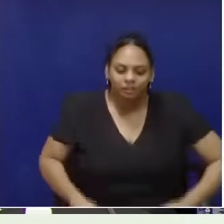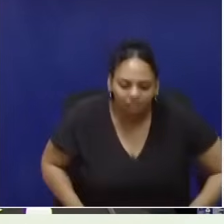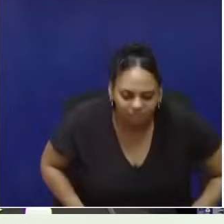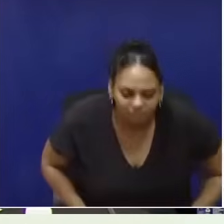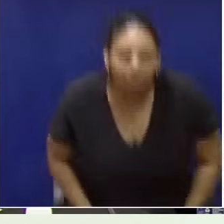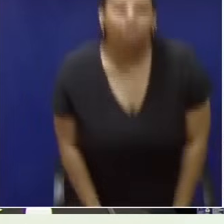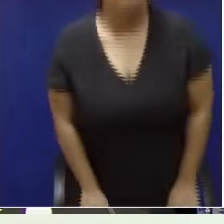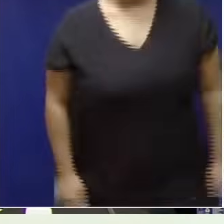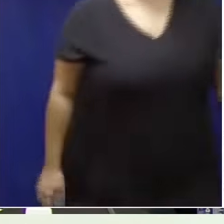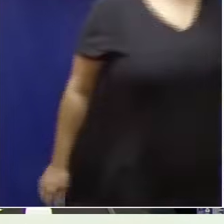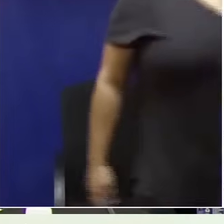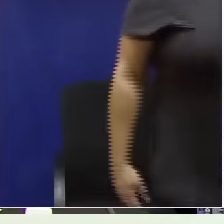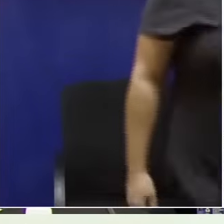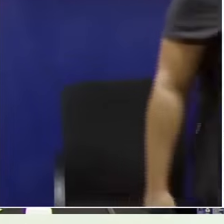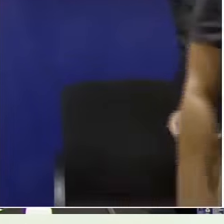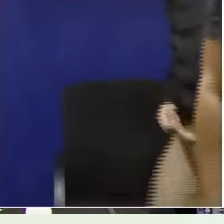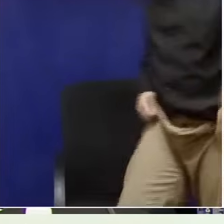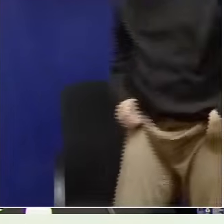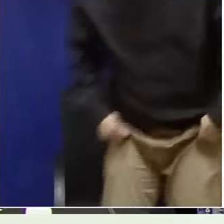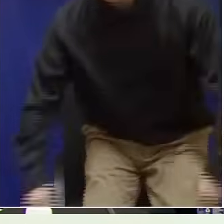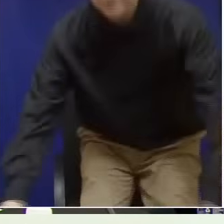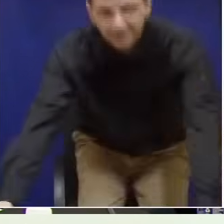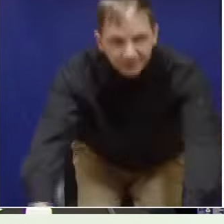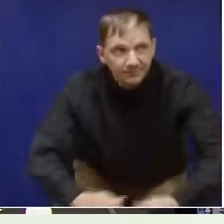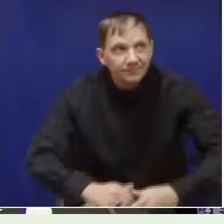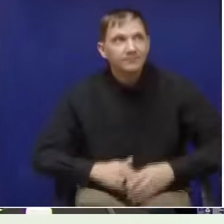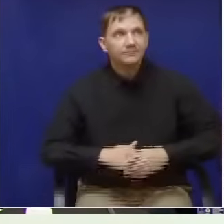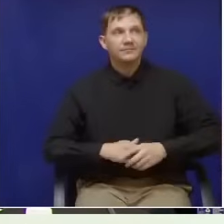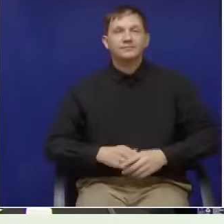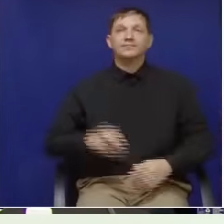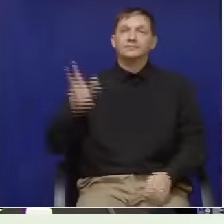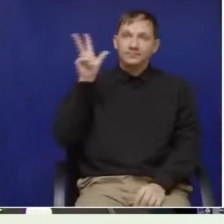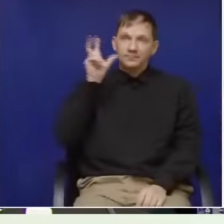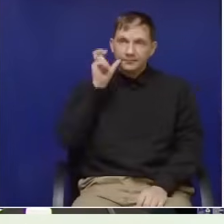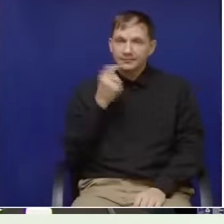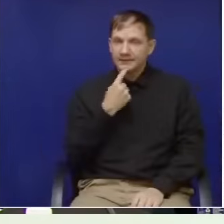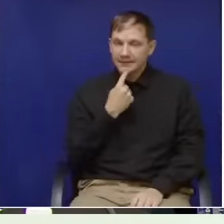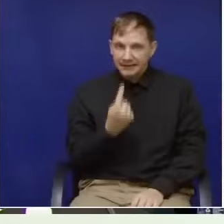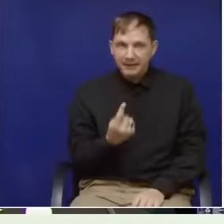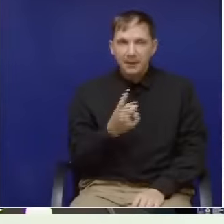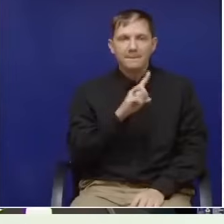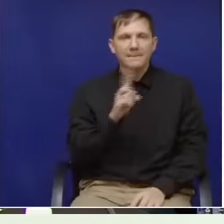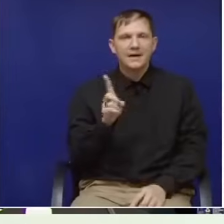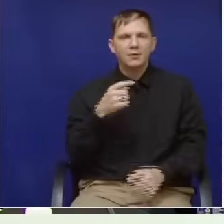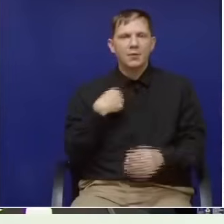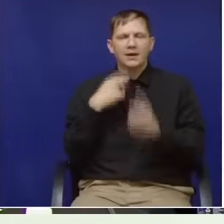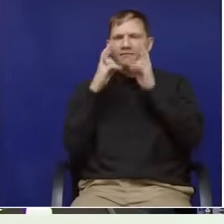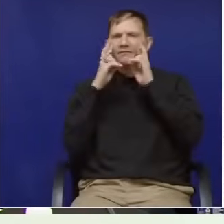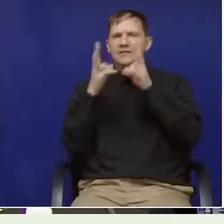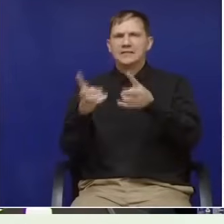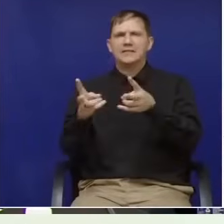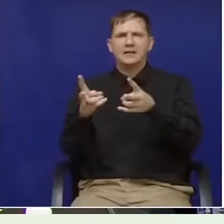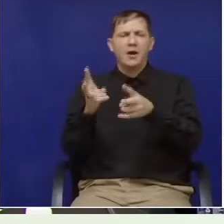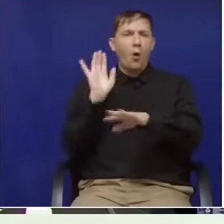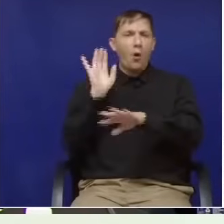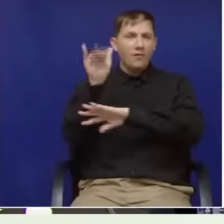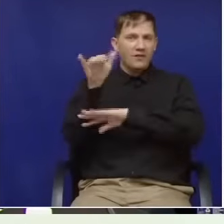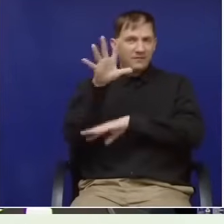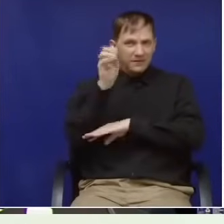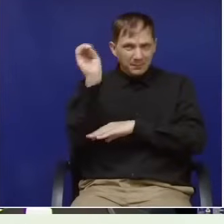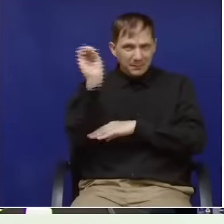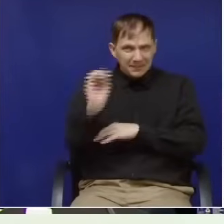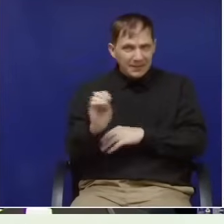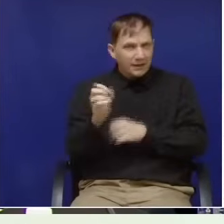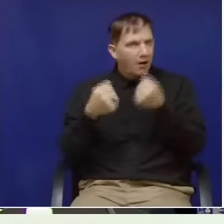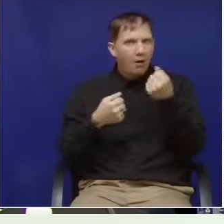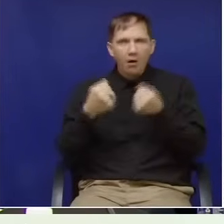but you know, when you do oversight to police stations, more than 50% of the vehicles are not working, so the supply chain